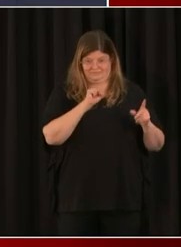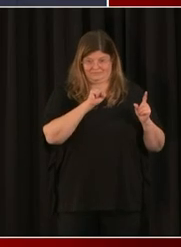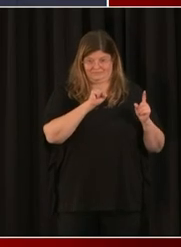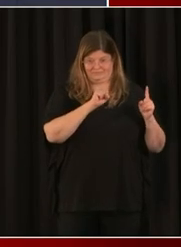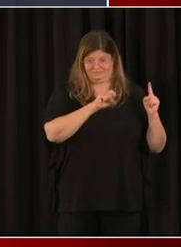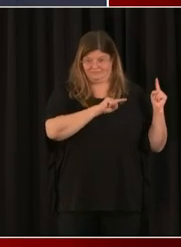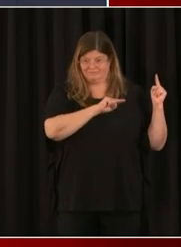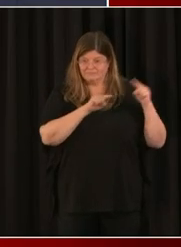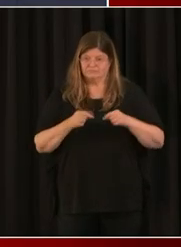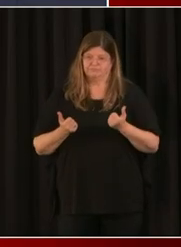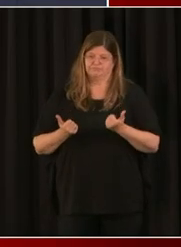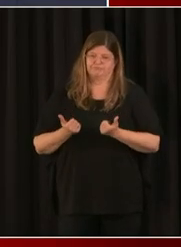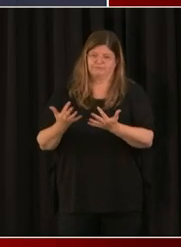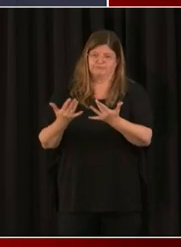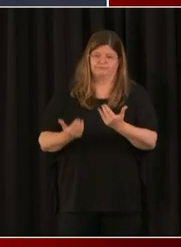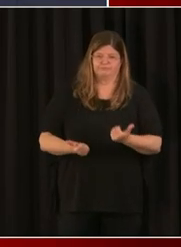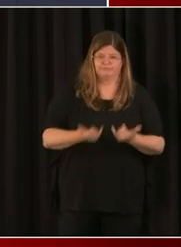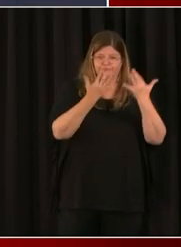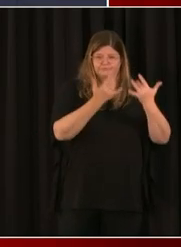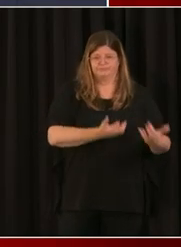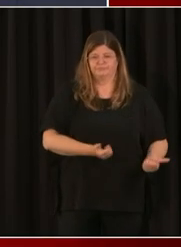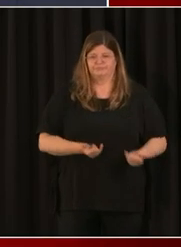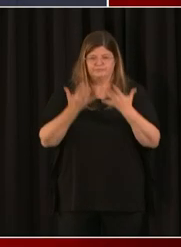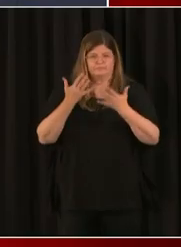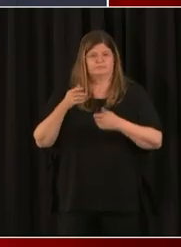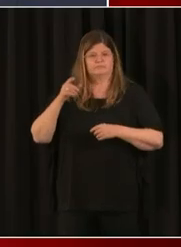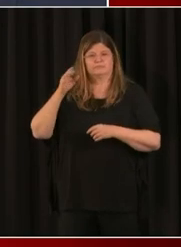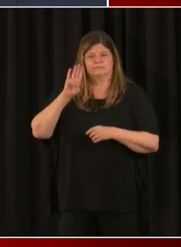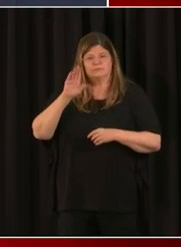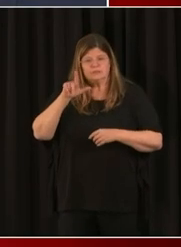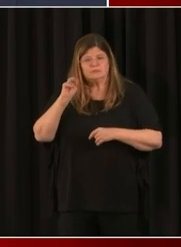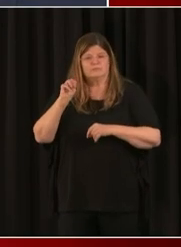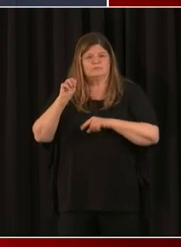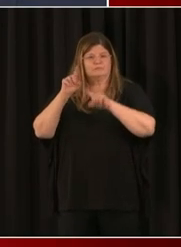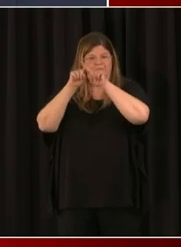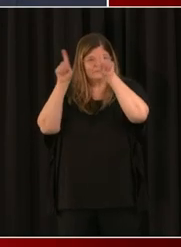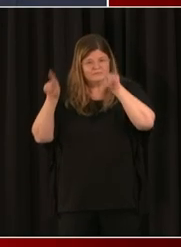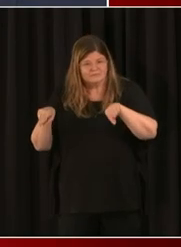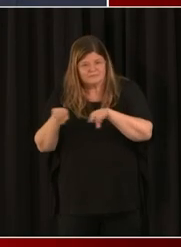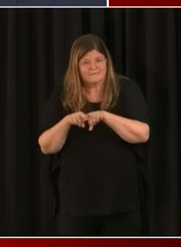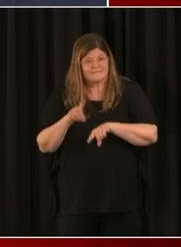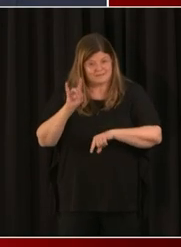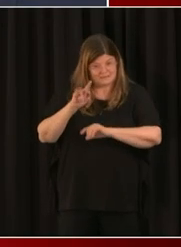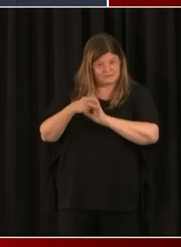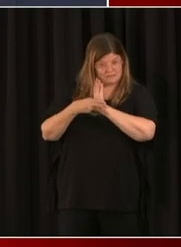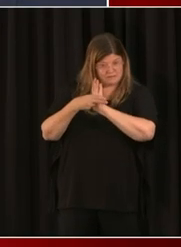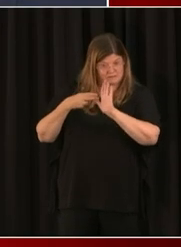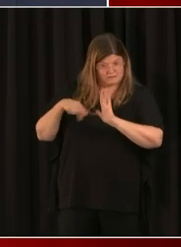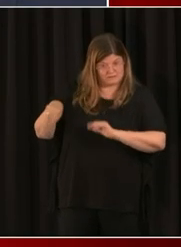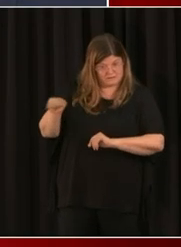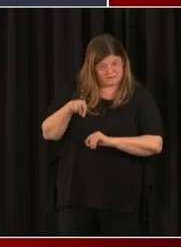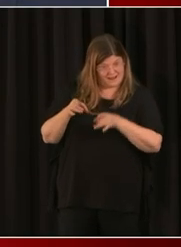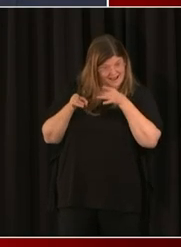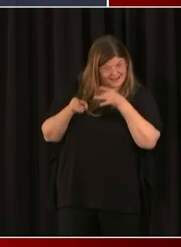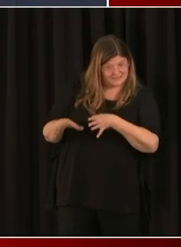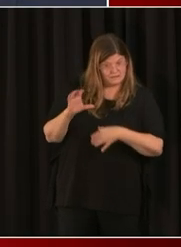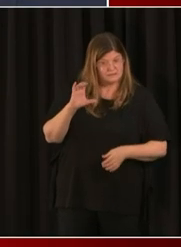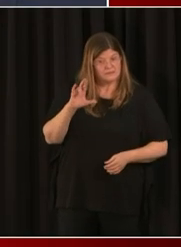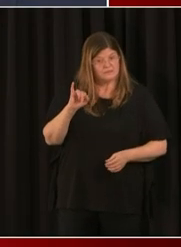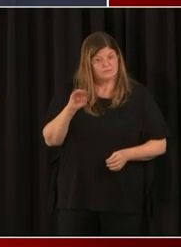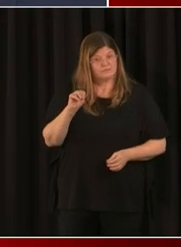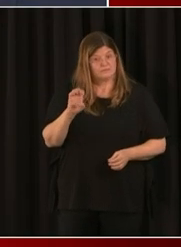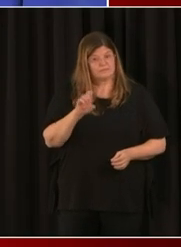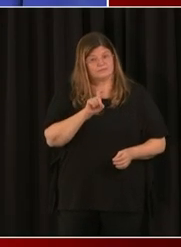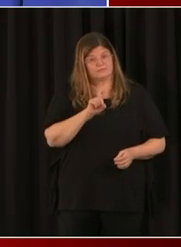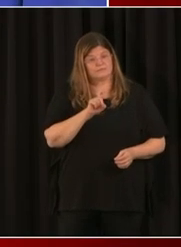update on those incidents? I understand they were investigated as possible hate crimes. Yes, we're still working on that very